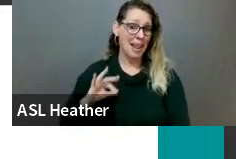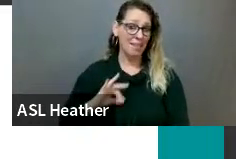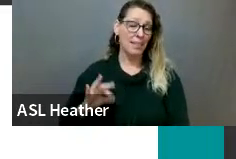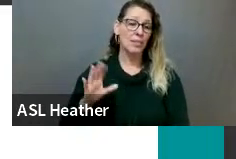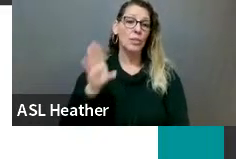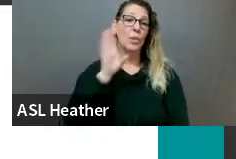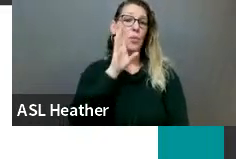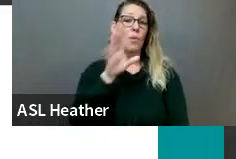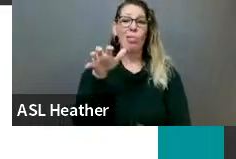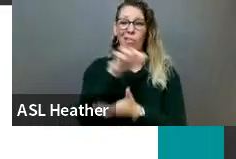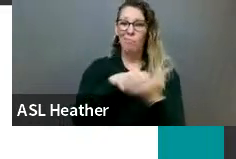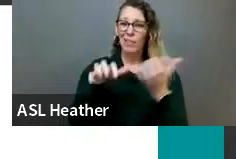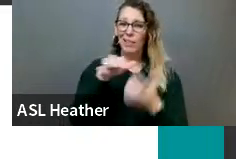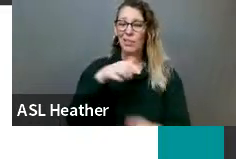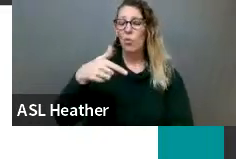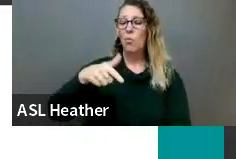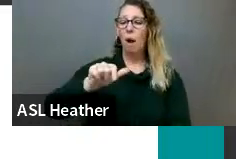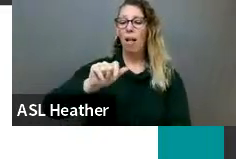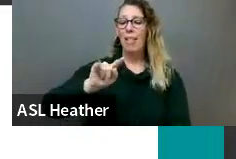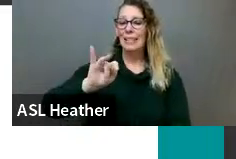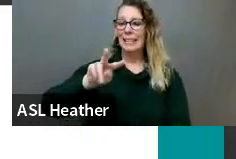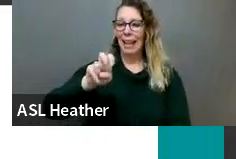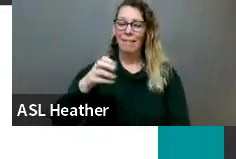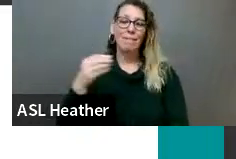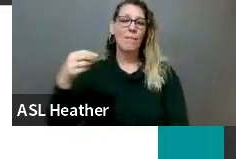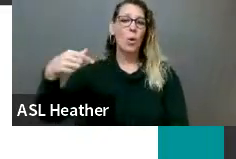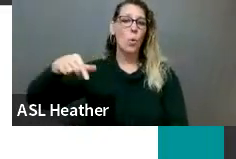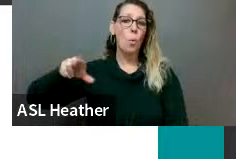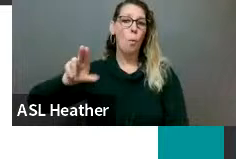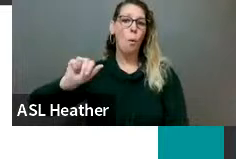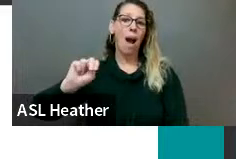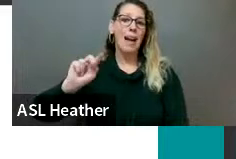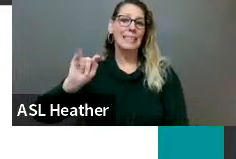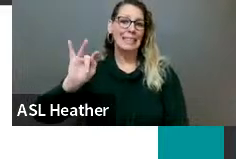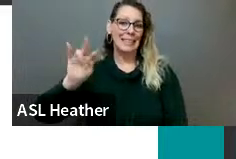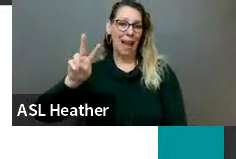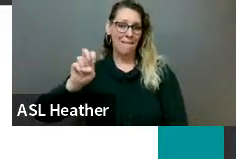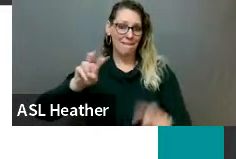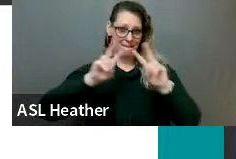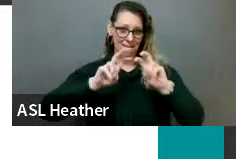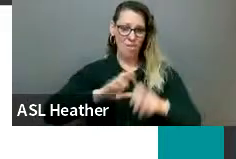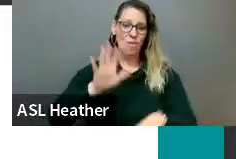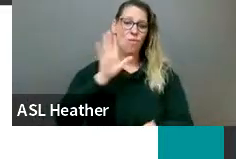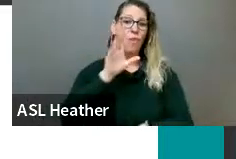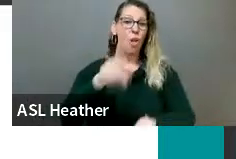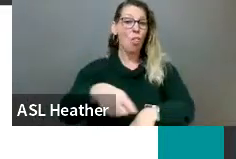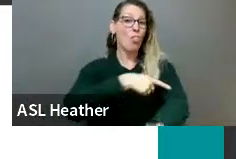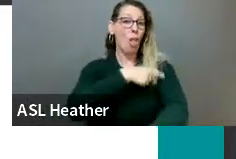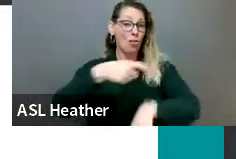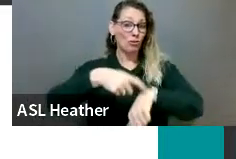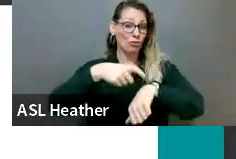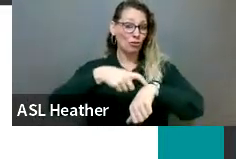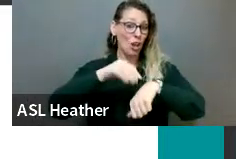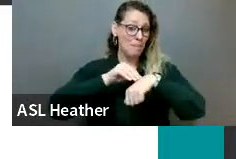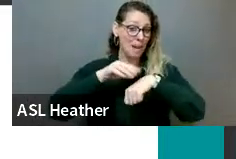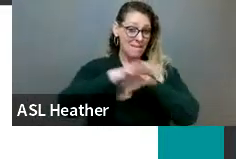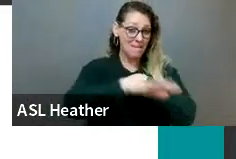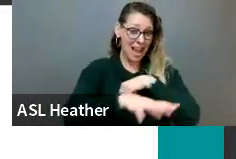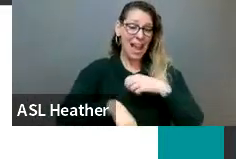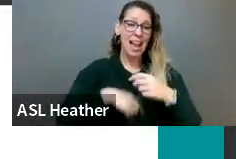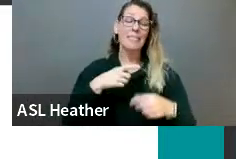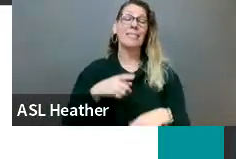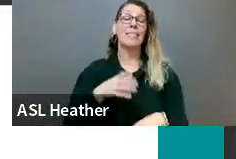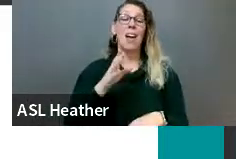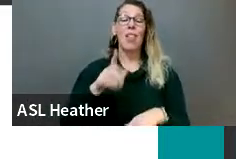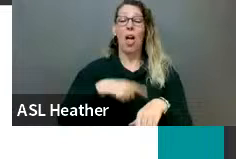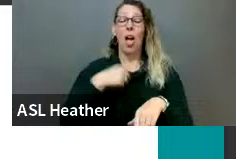going to be a mix of qualitative and quantitative analysis. There's going to be long-term effects described, long-term direct